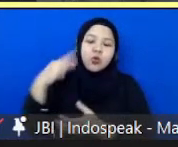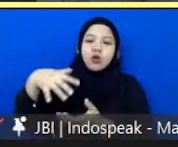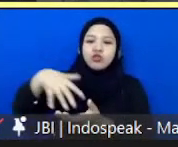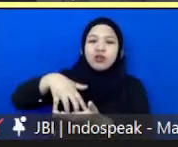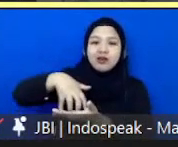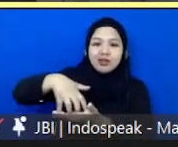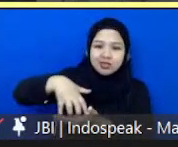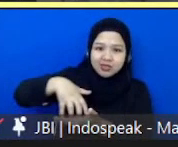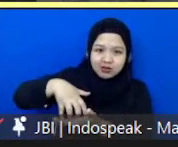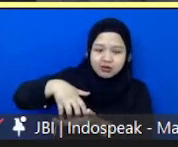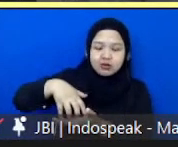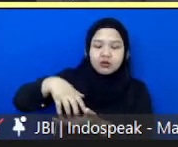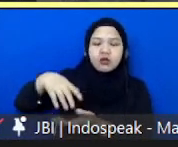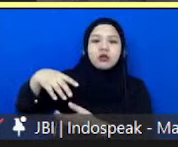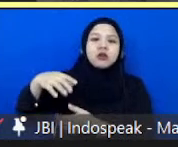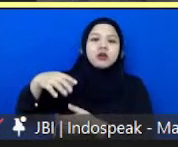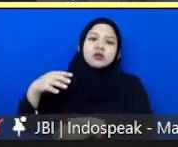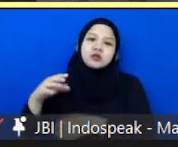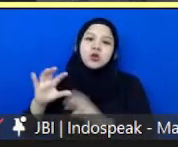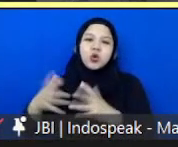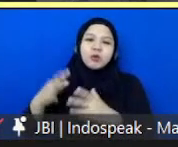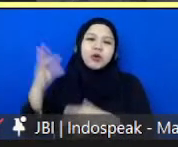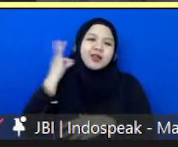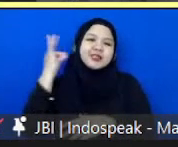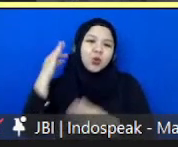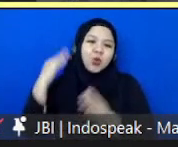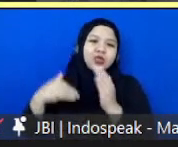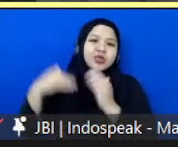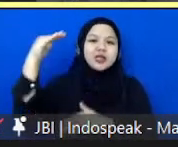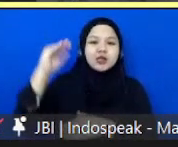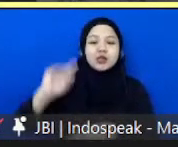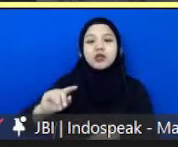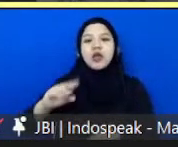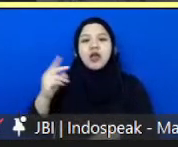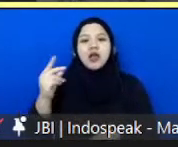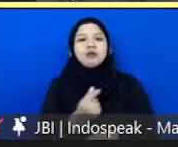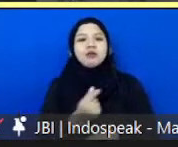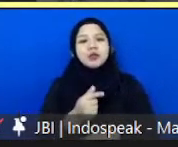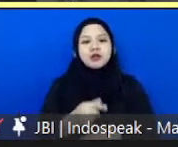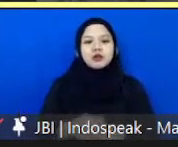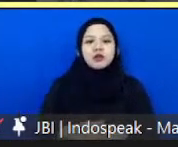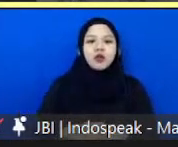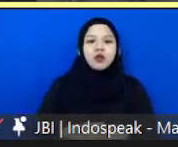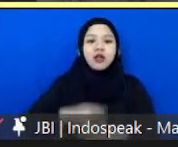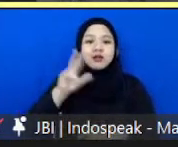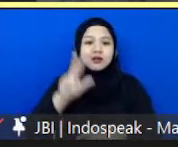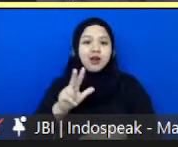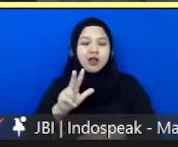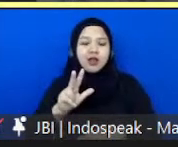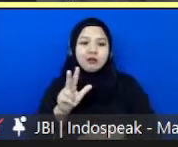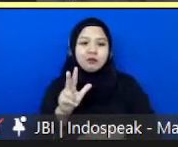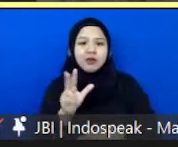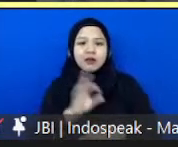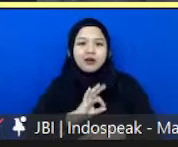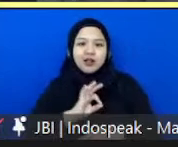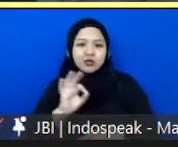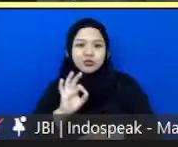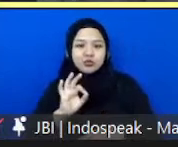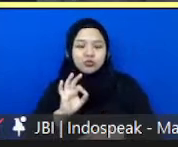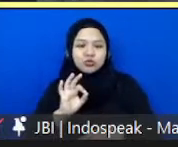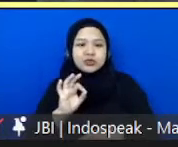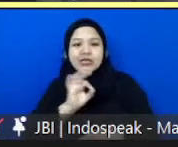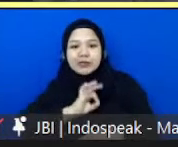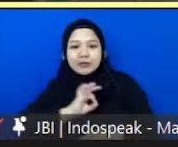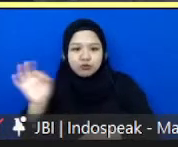categorized as high risk population. It reached almost 800,000 or 84% high risk